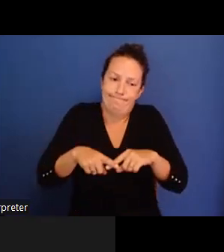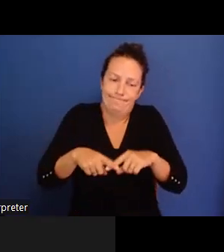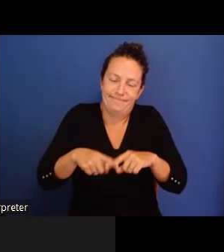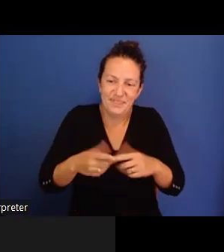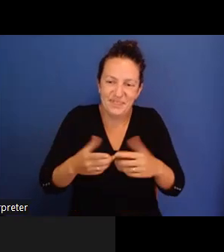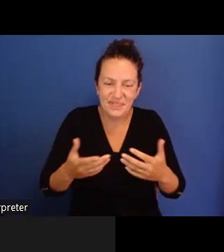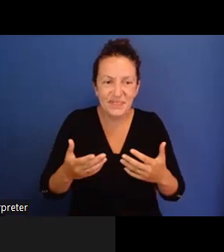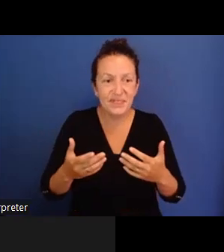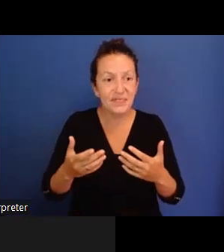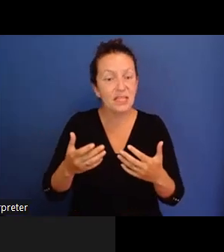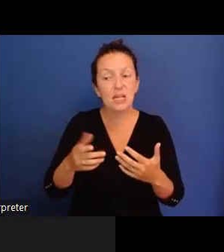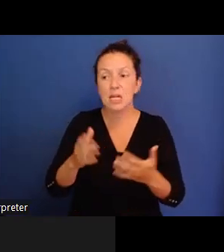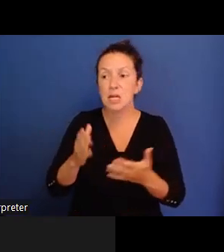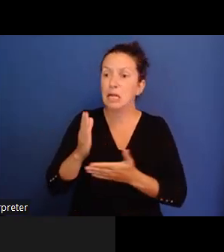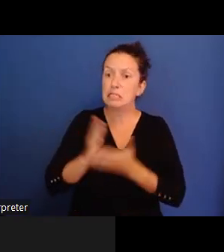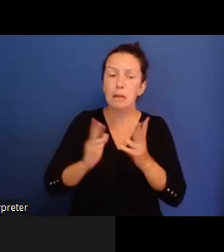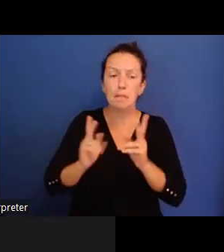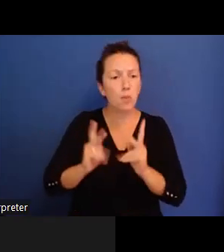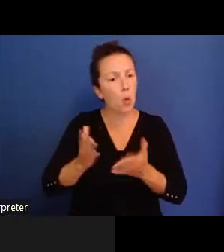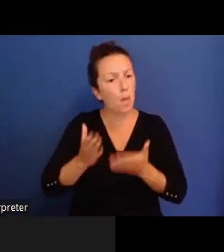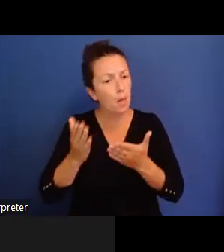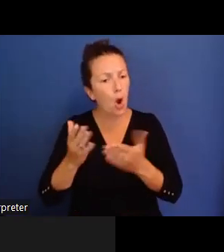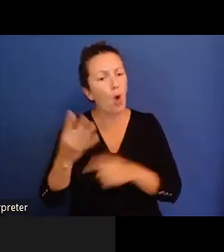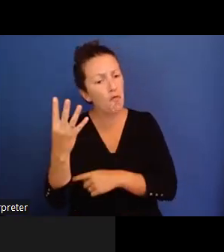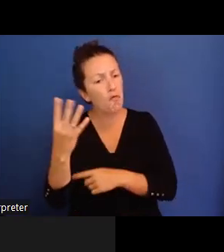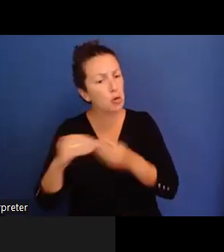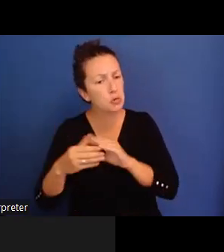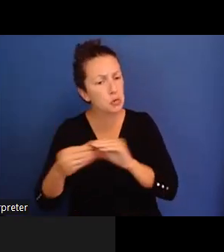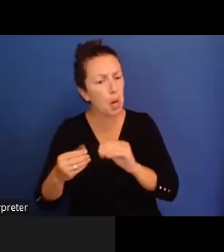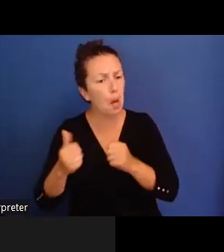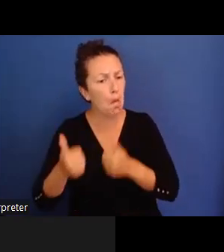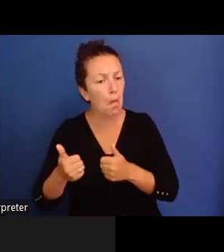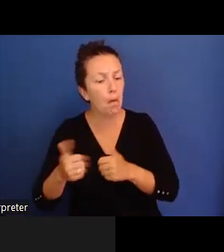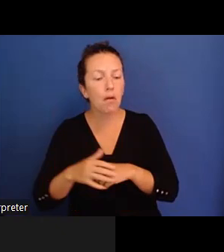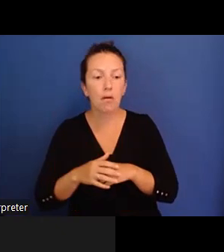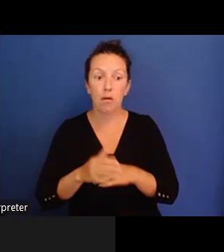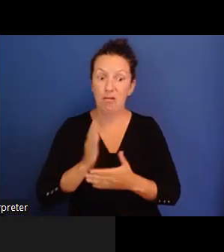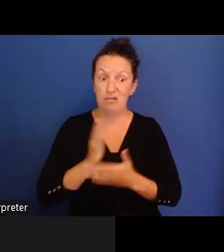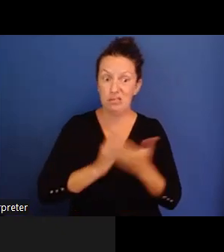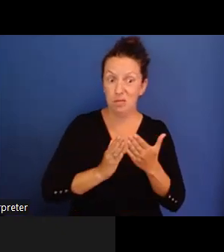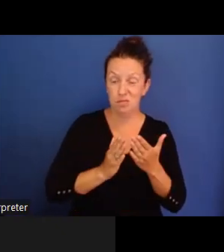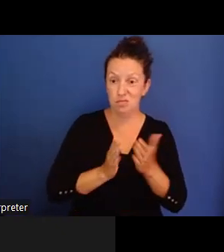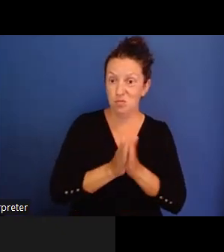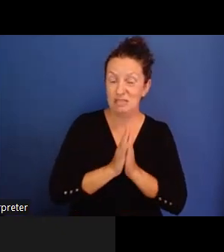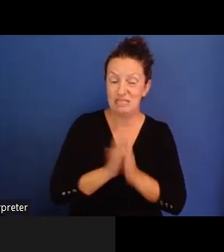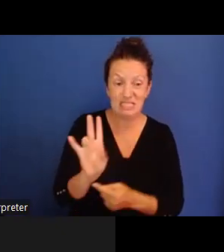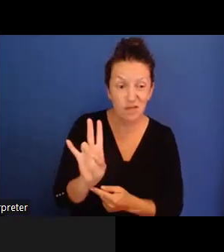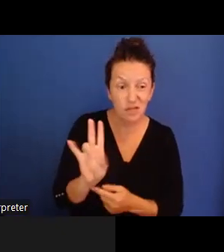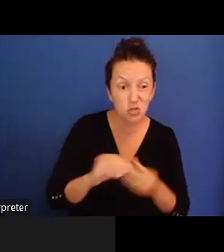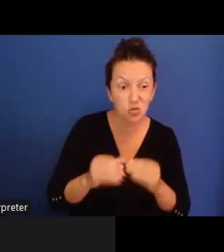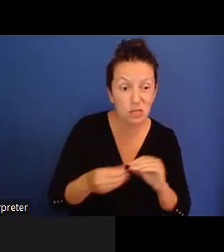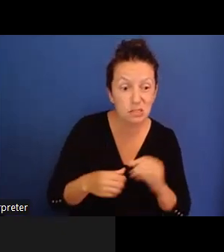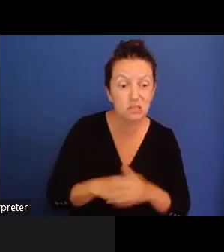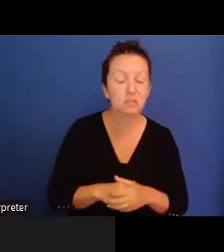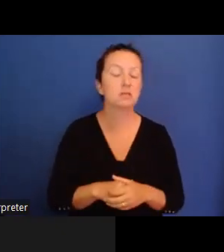who've said you can write 4 stories. I've seen other situations where people have been asked to write 7 stories. And I've seen